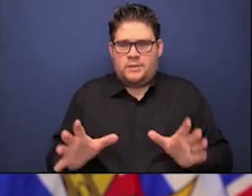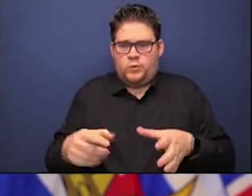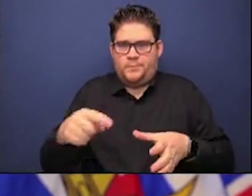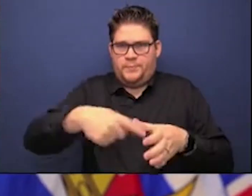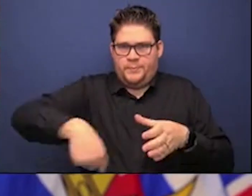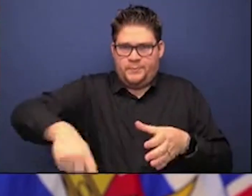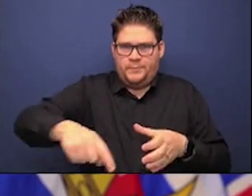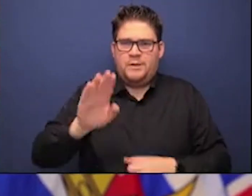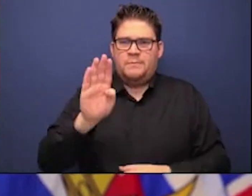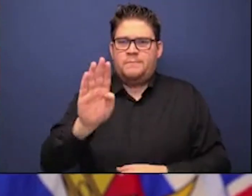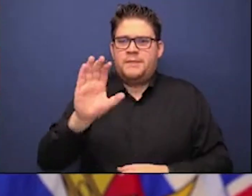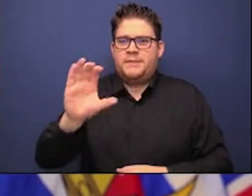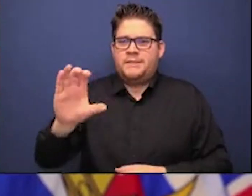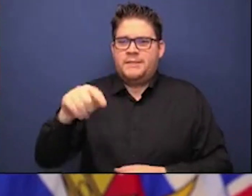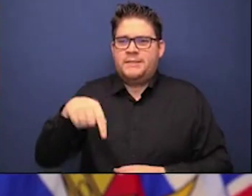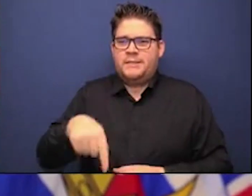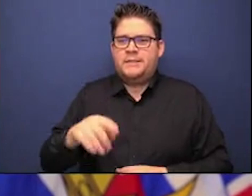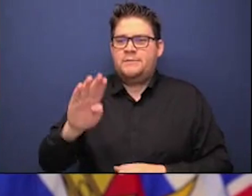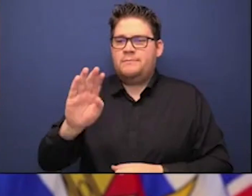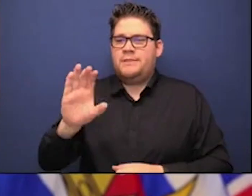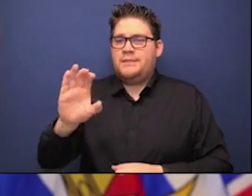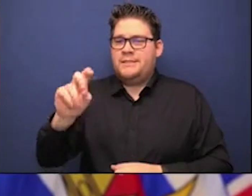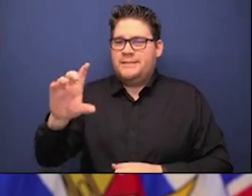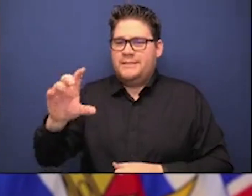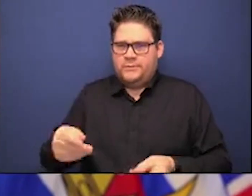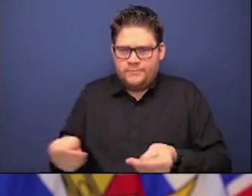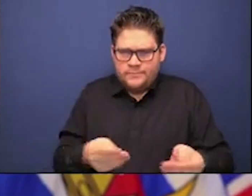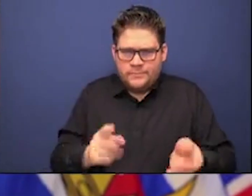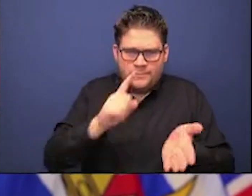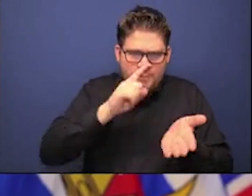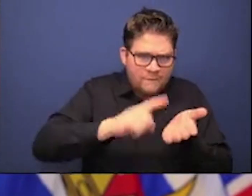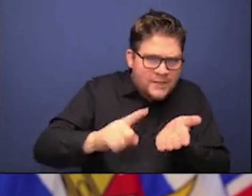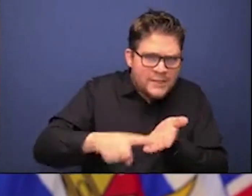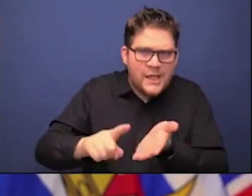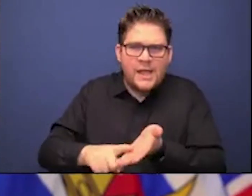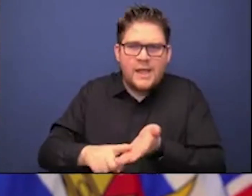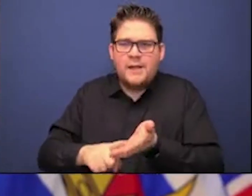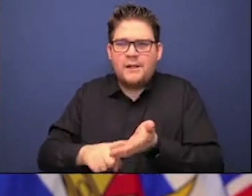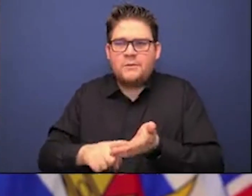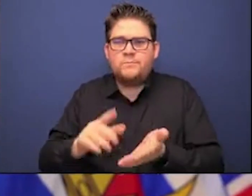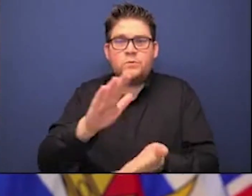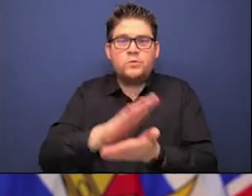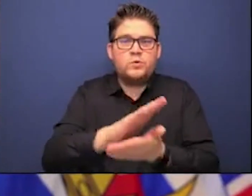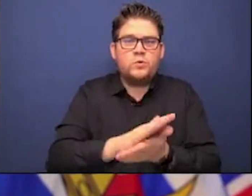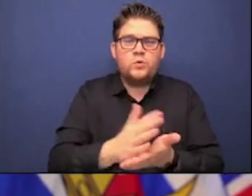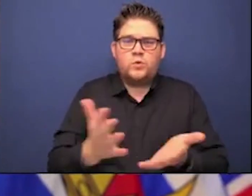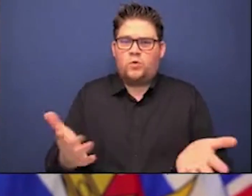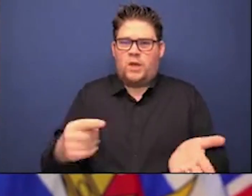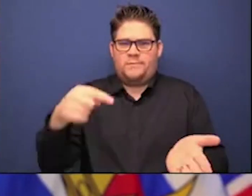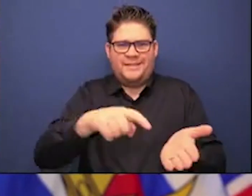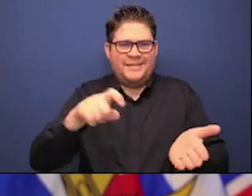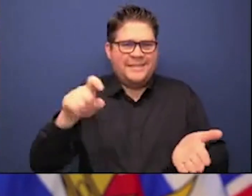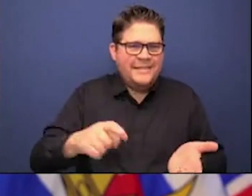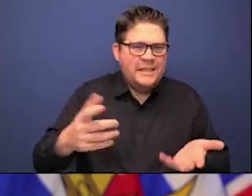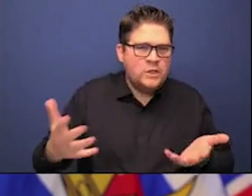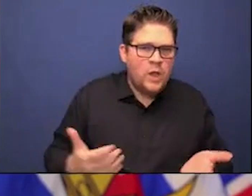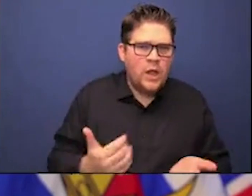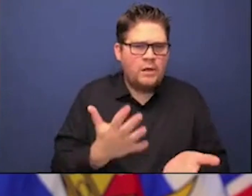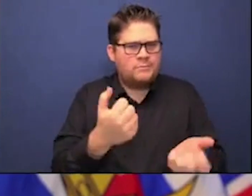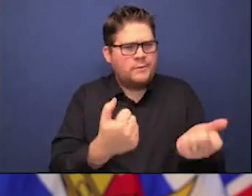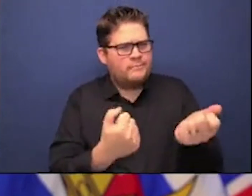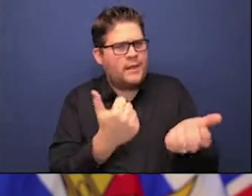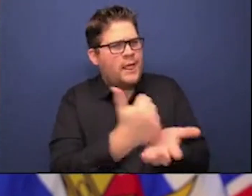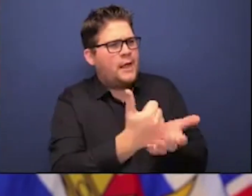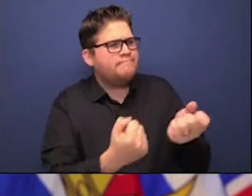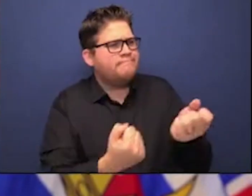BC CDC on our behalf to look at what schools needed to help them deal with this situation, because